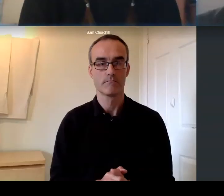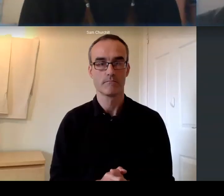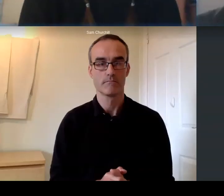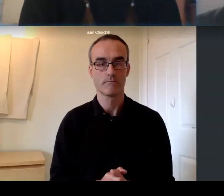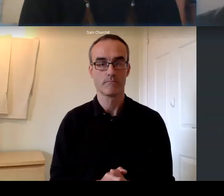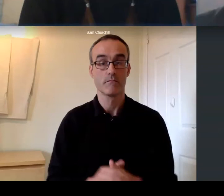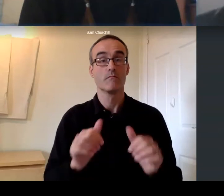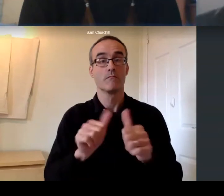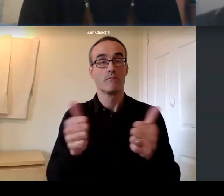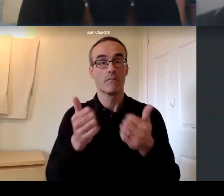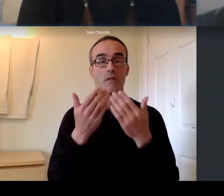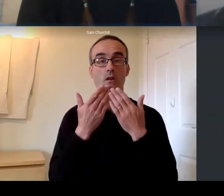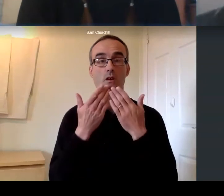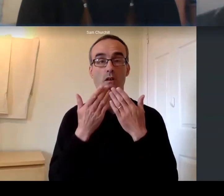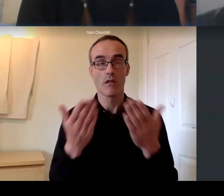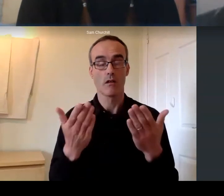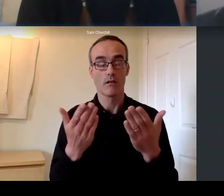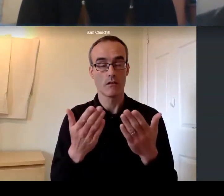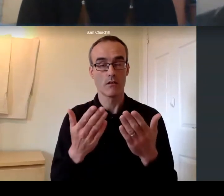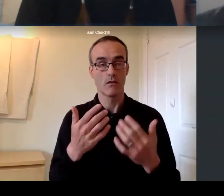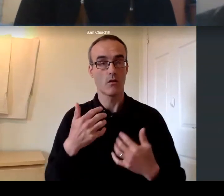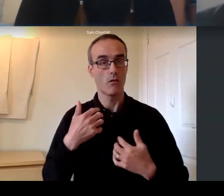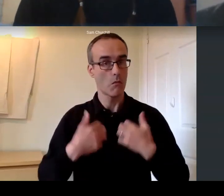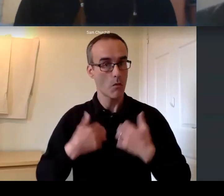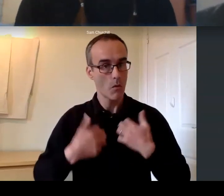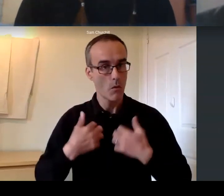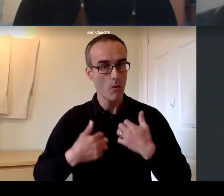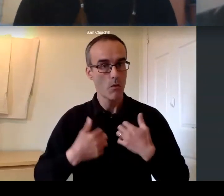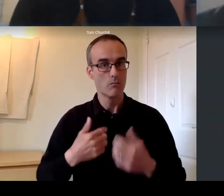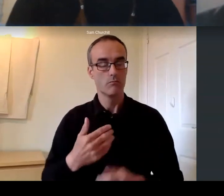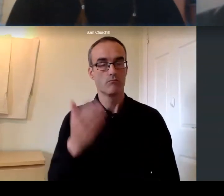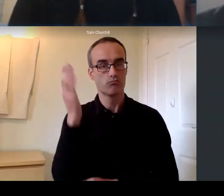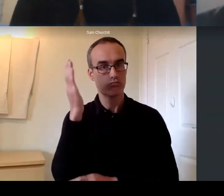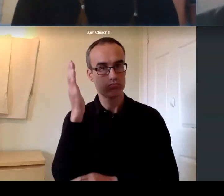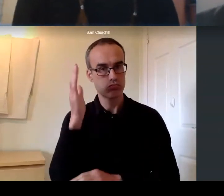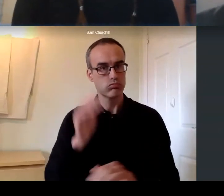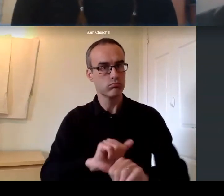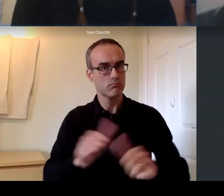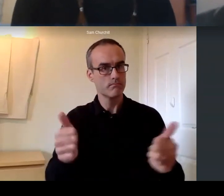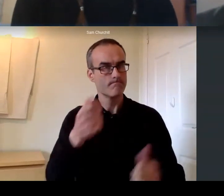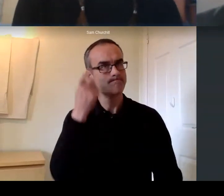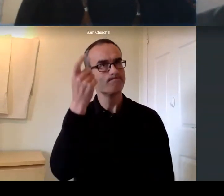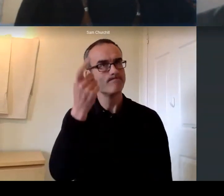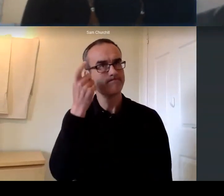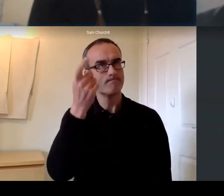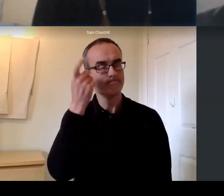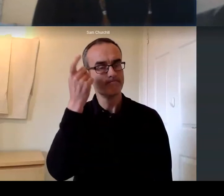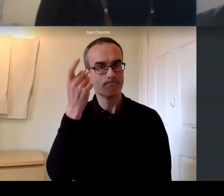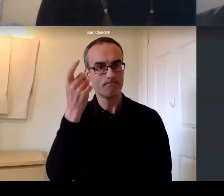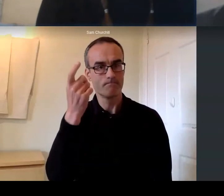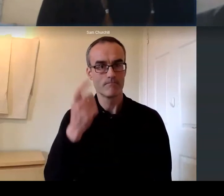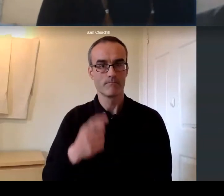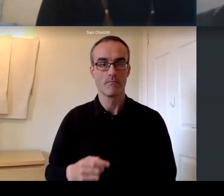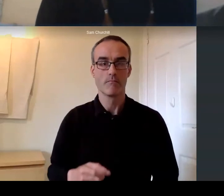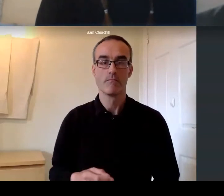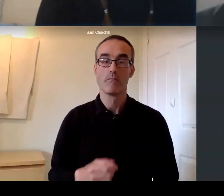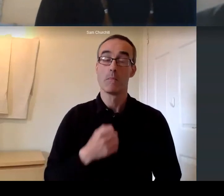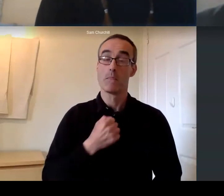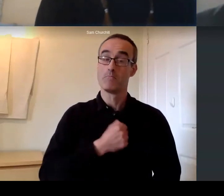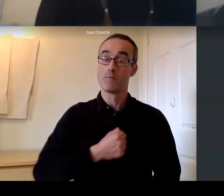Thank you everybody, some amazing presentations and genuine food for thought. Apologies, I'm not able to share my